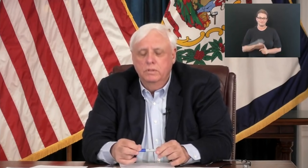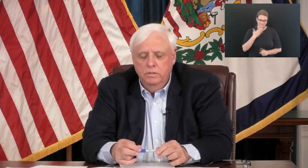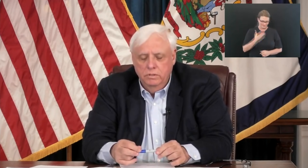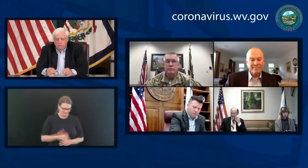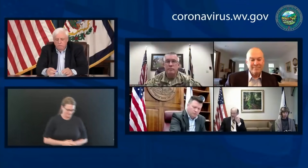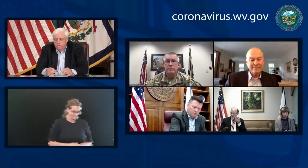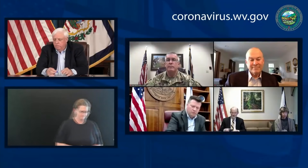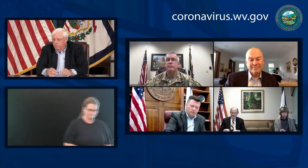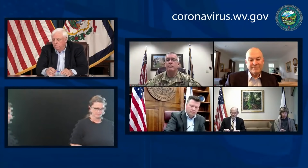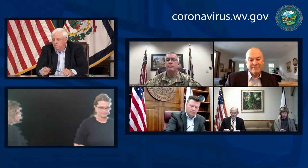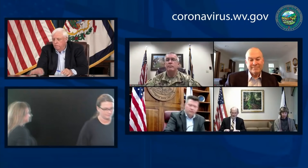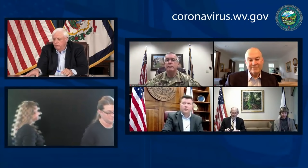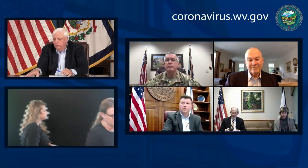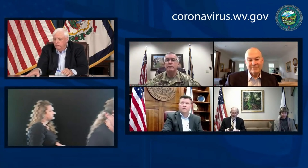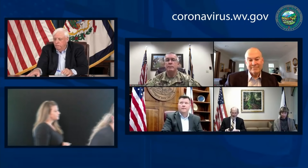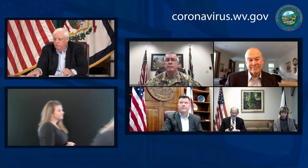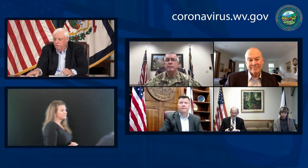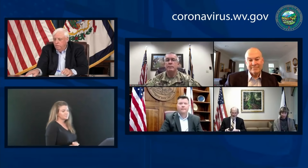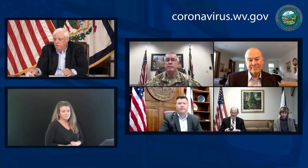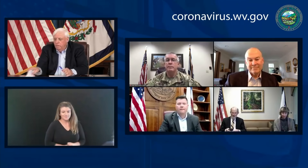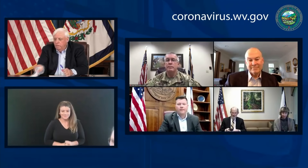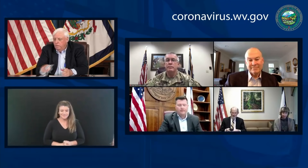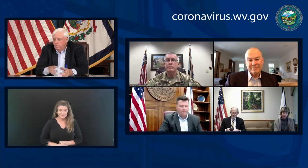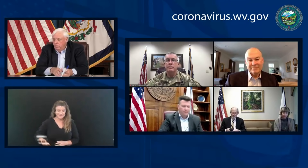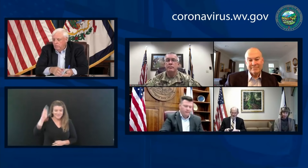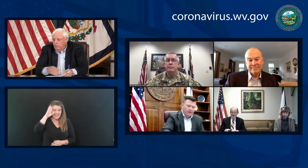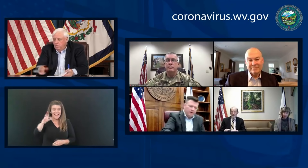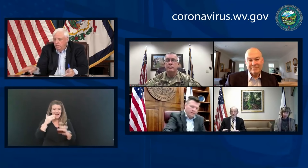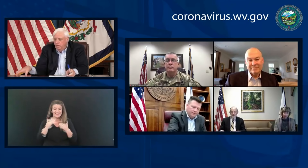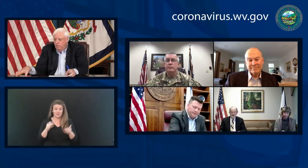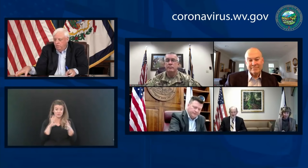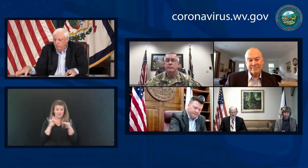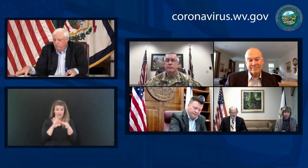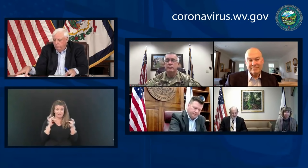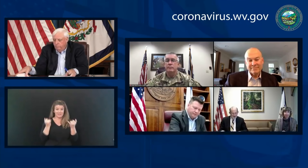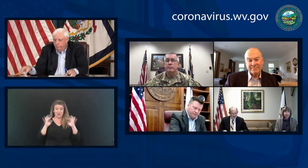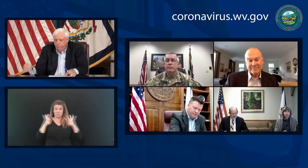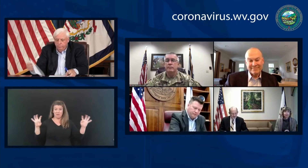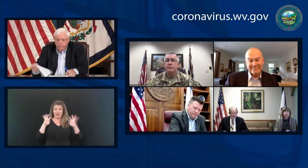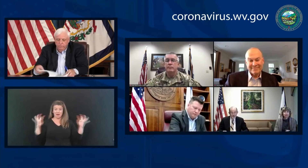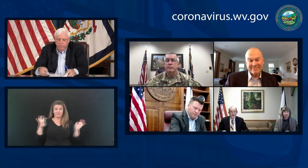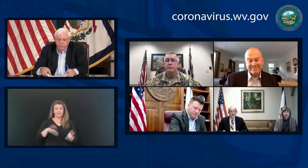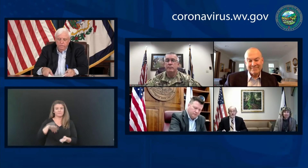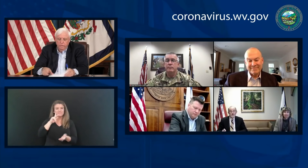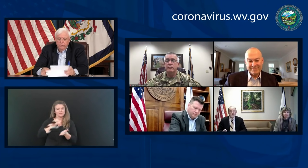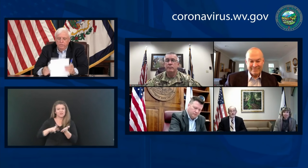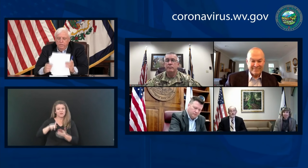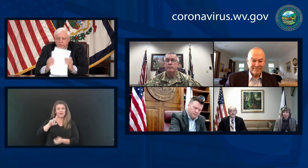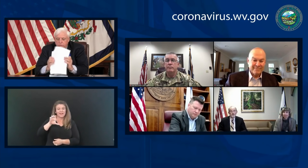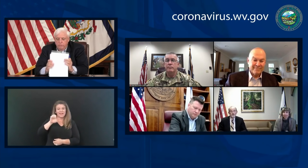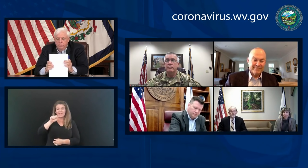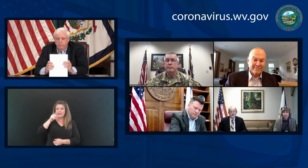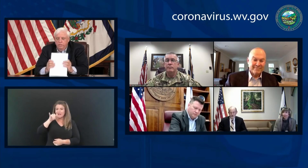Governor. Let's now go to the West Virginia DHHR with Secretary Bill Crouch and Dr. Kathy Slim.